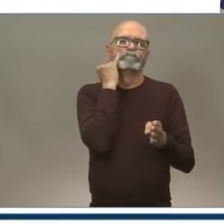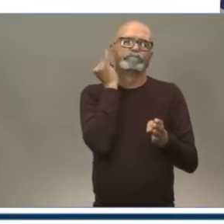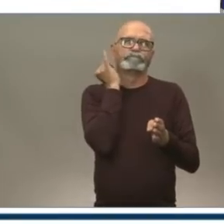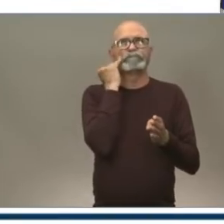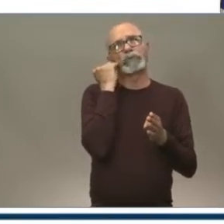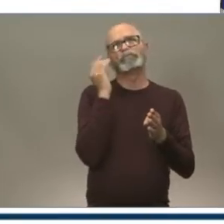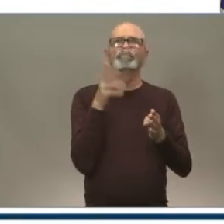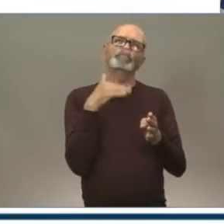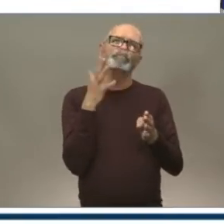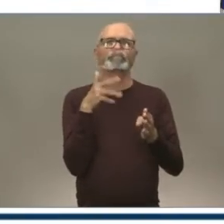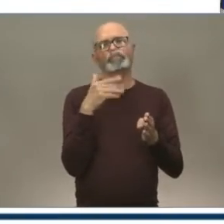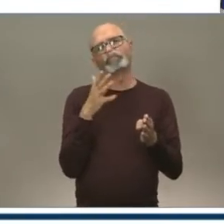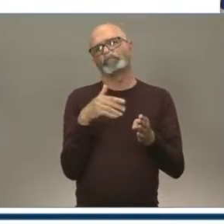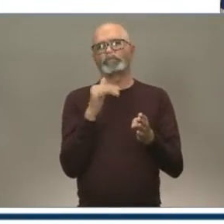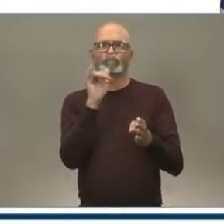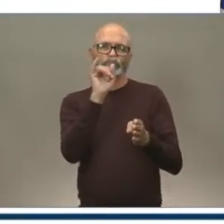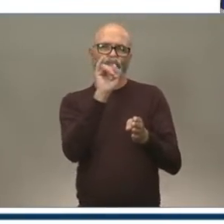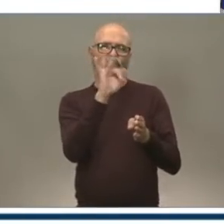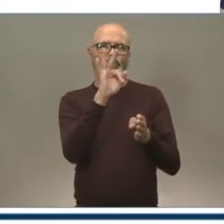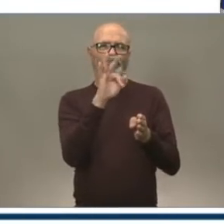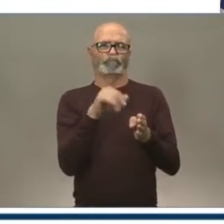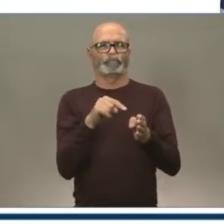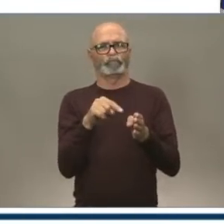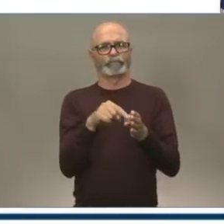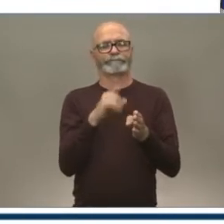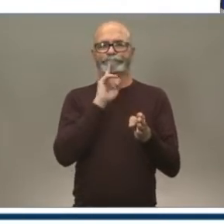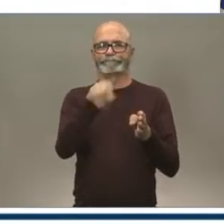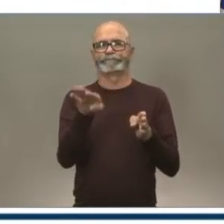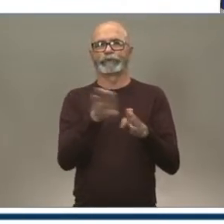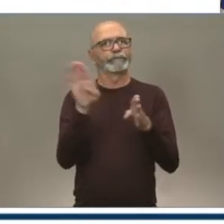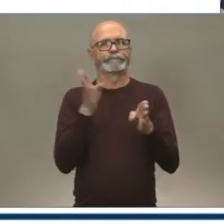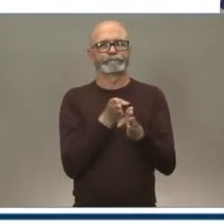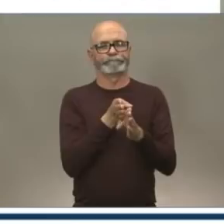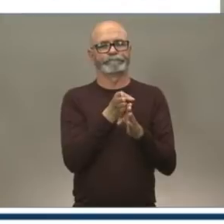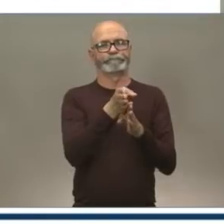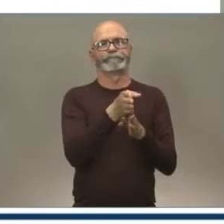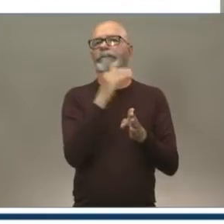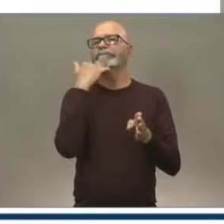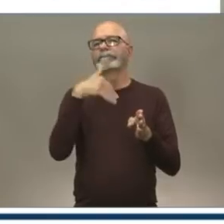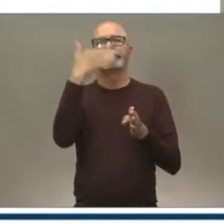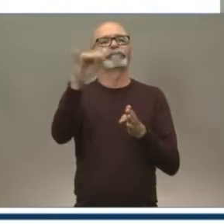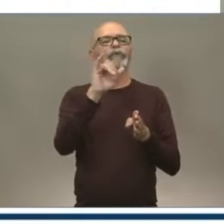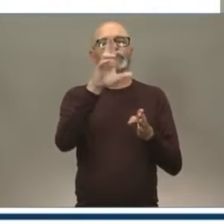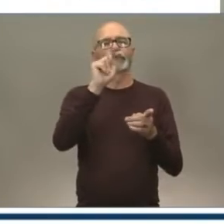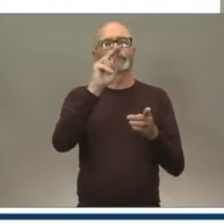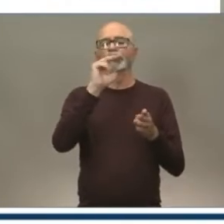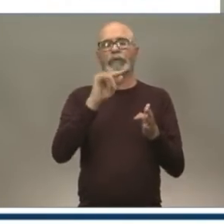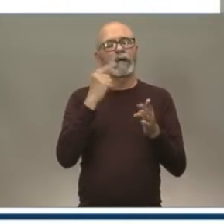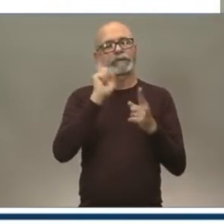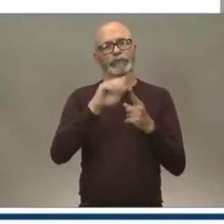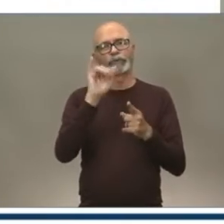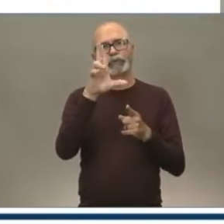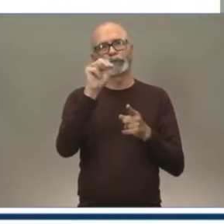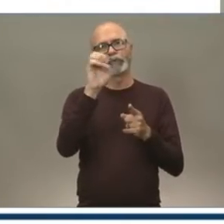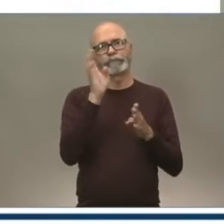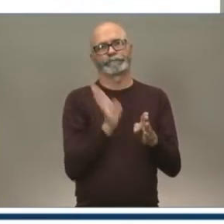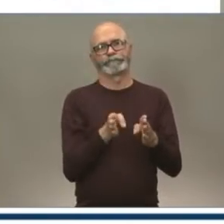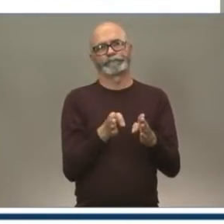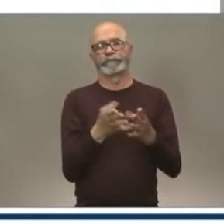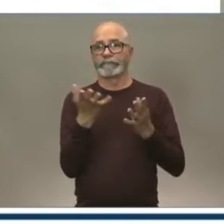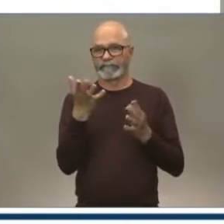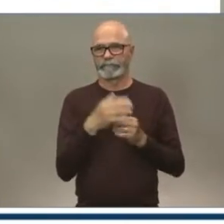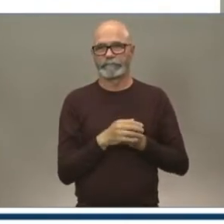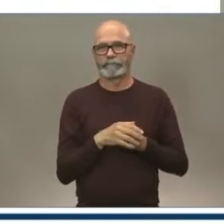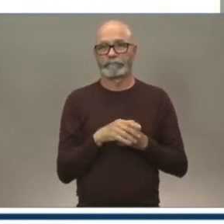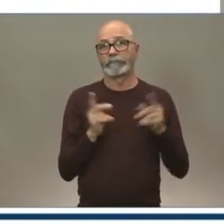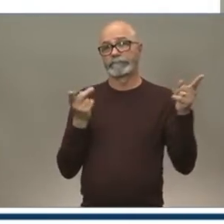say, into June or beyond? Well, that would be a discussion with public health, and if